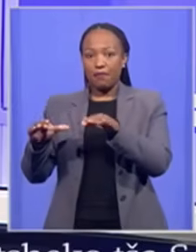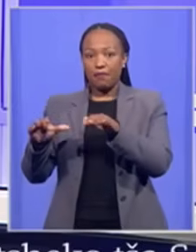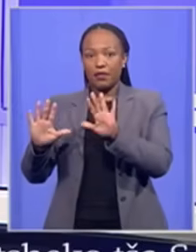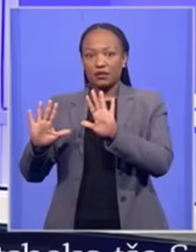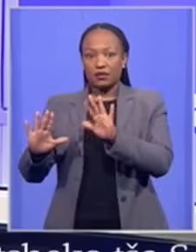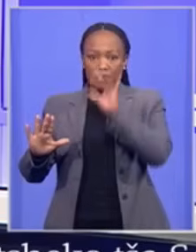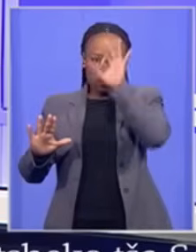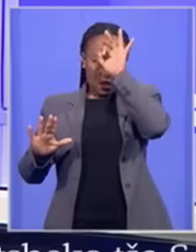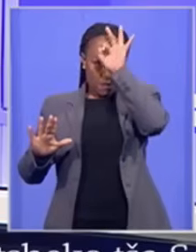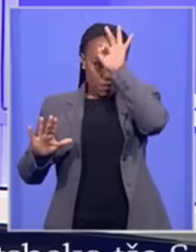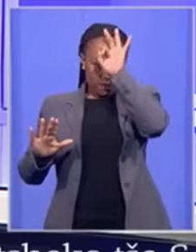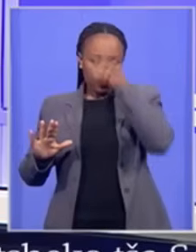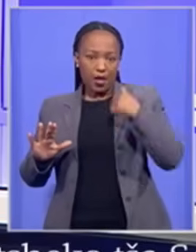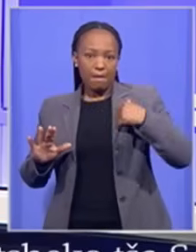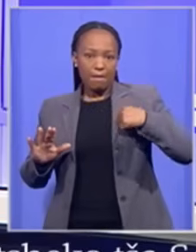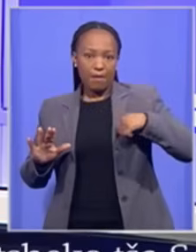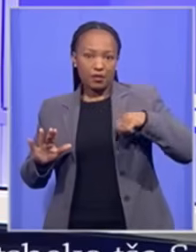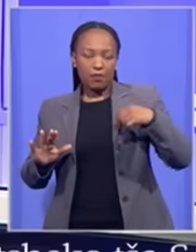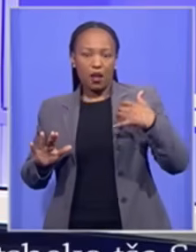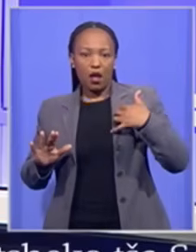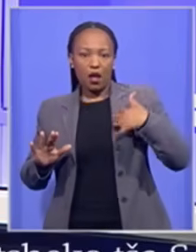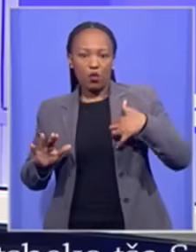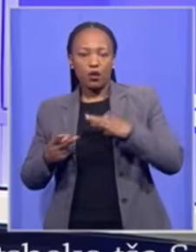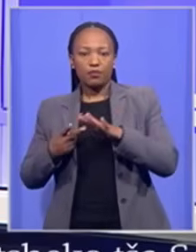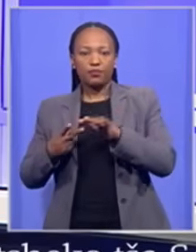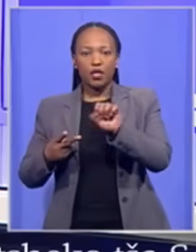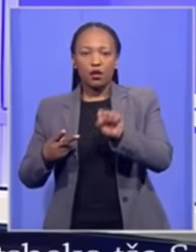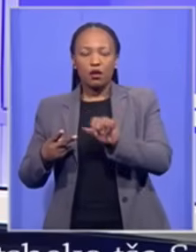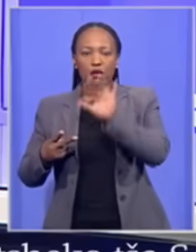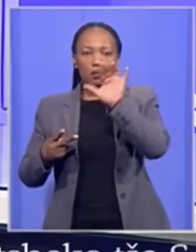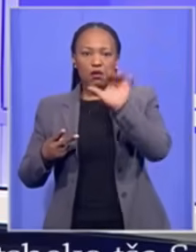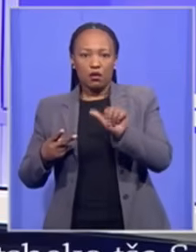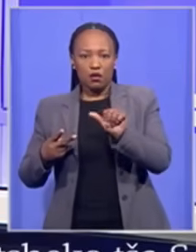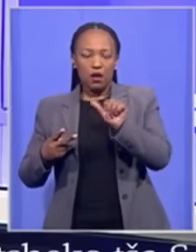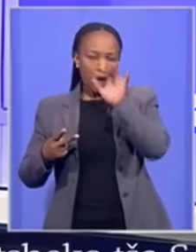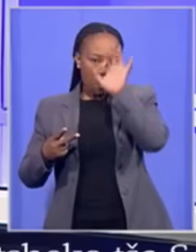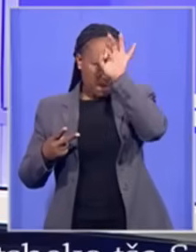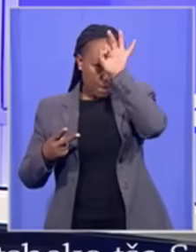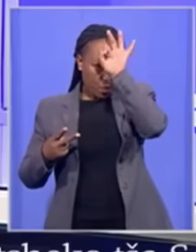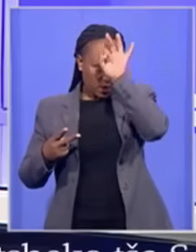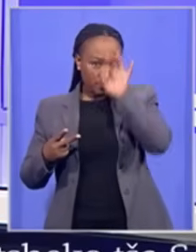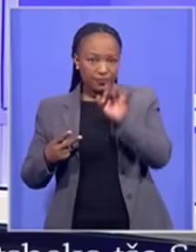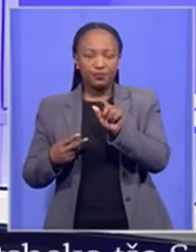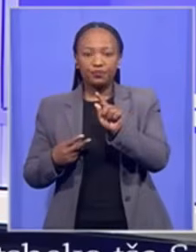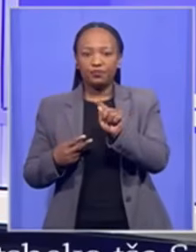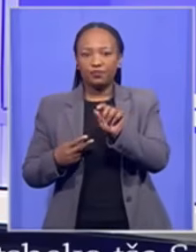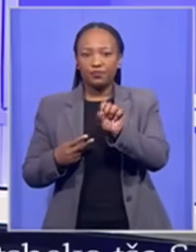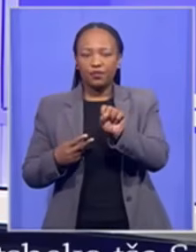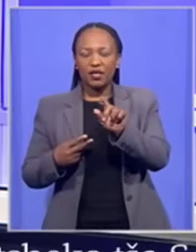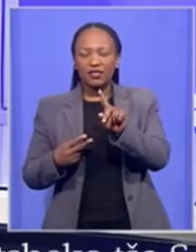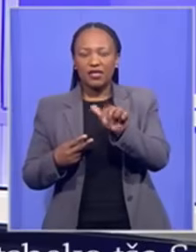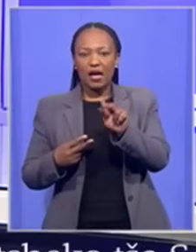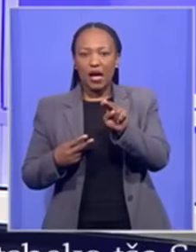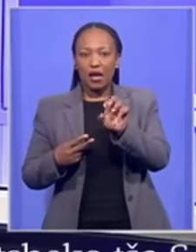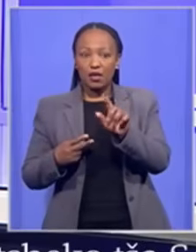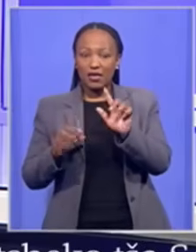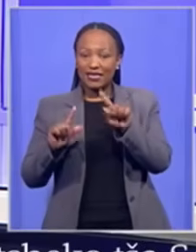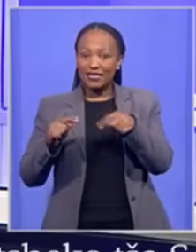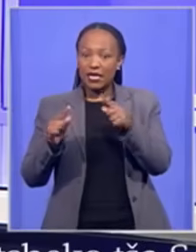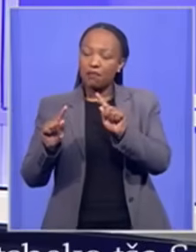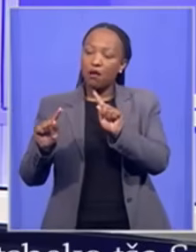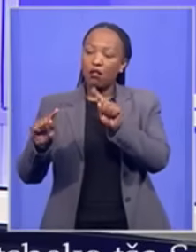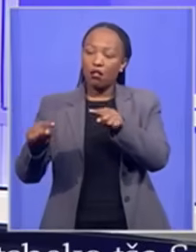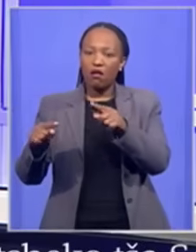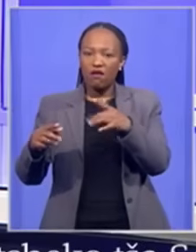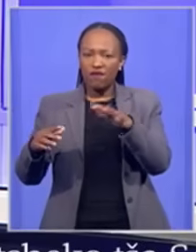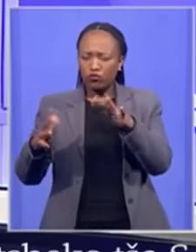a masepala wa Ekurhuleni le ba sephodisa sa Afrika Borwa ka Tsakane se golegilwe se le mošomong pejana bekeng ye. A re kweng taba ye le tše dingwe